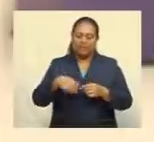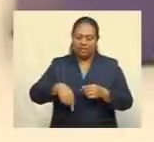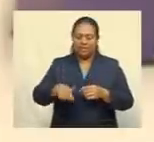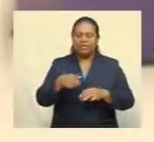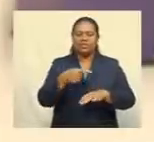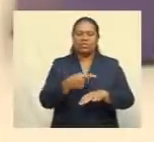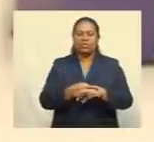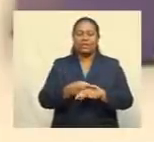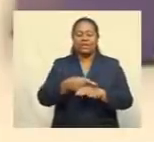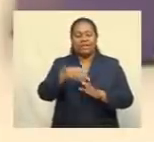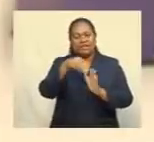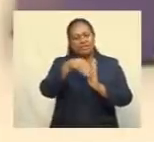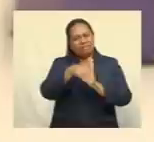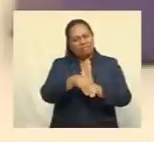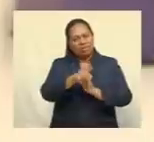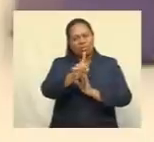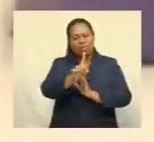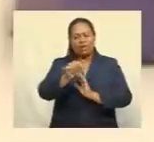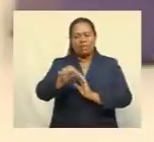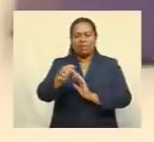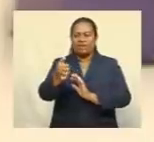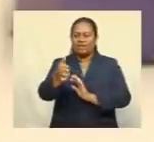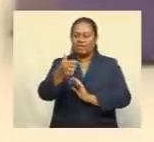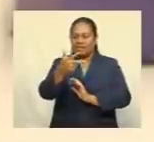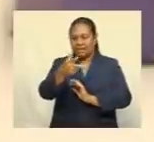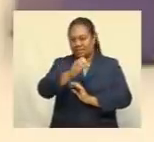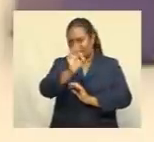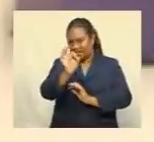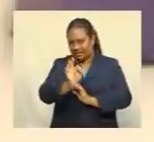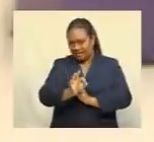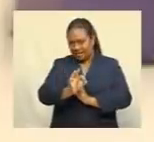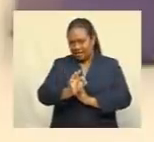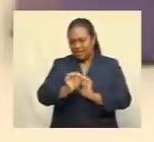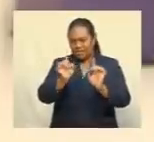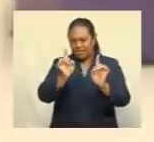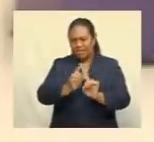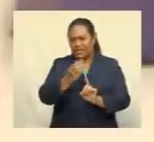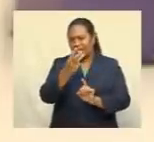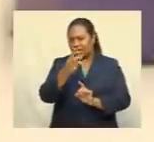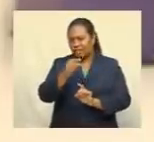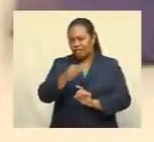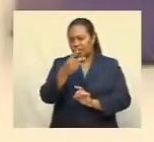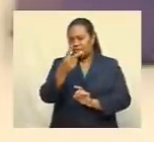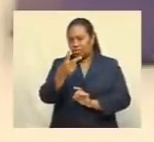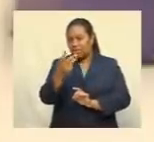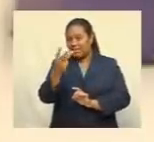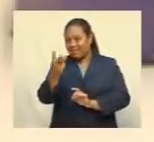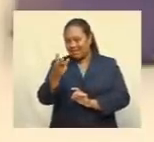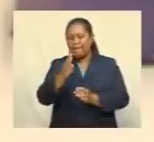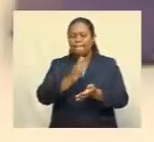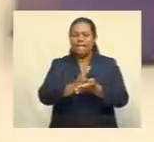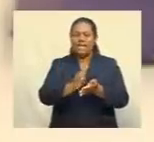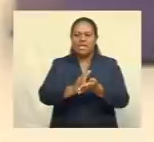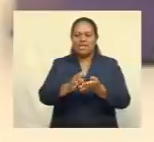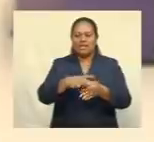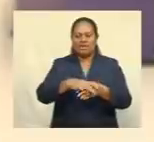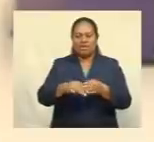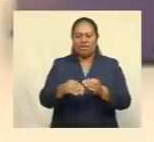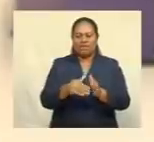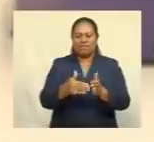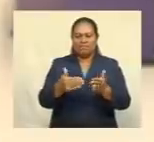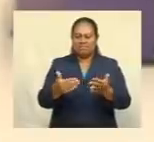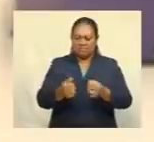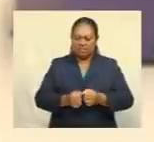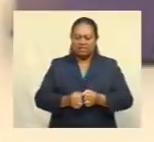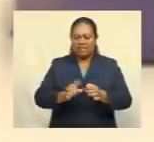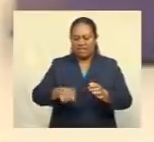a decrease of 1.68%, closing at $3.23 billion. In a quiet start to the